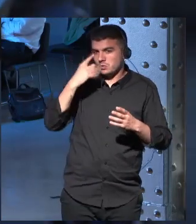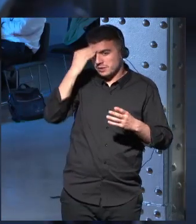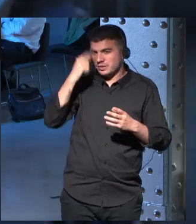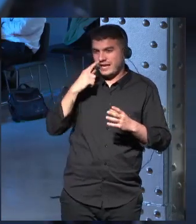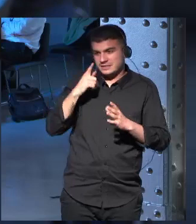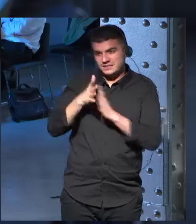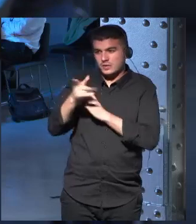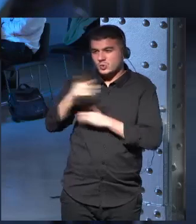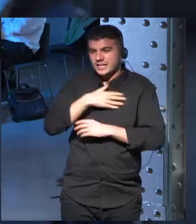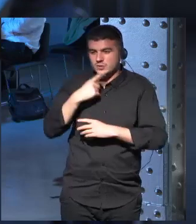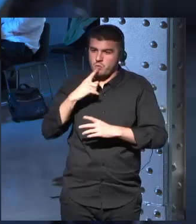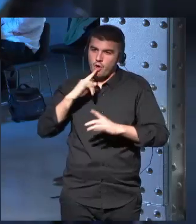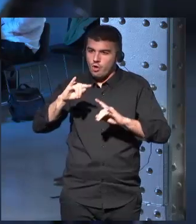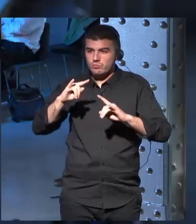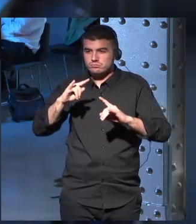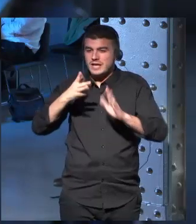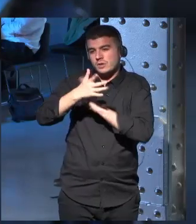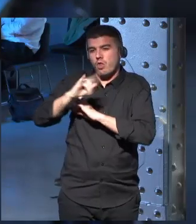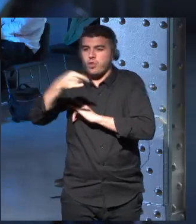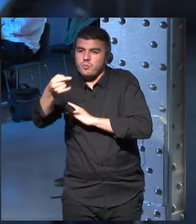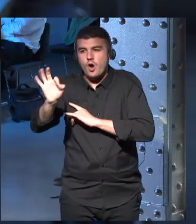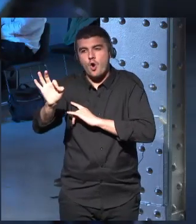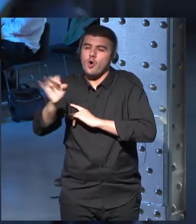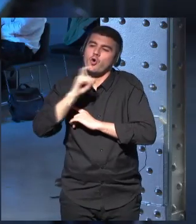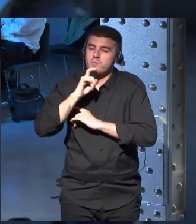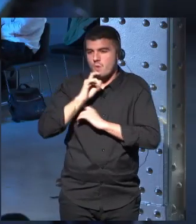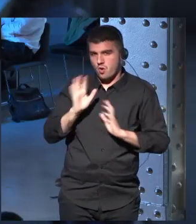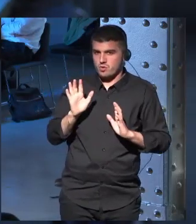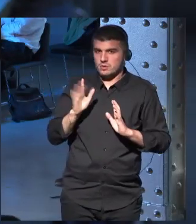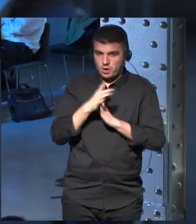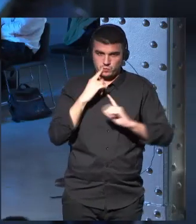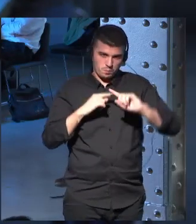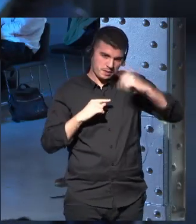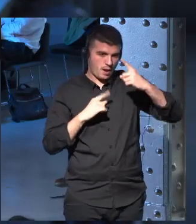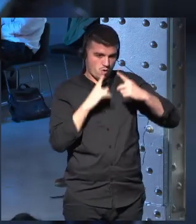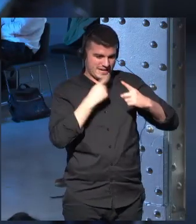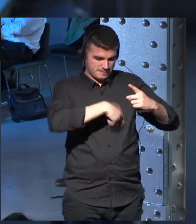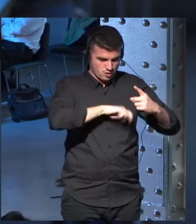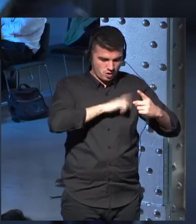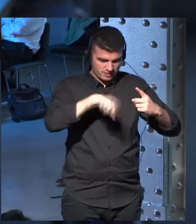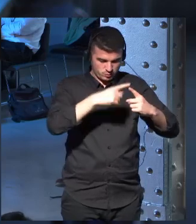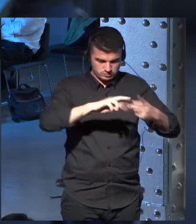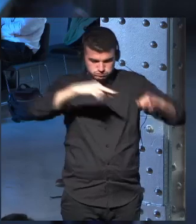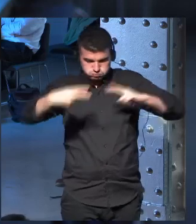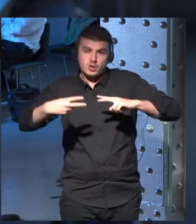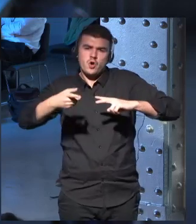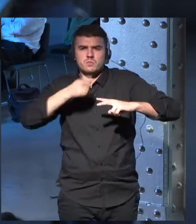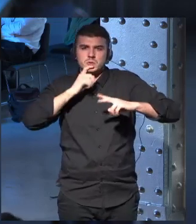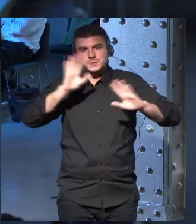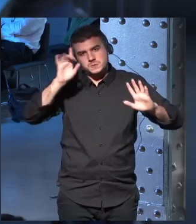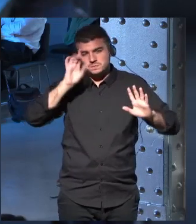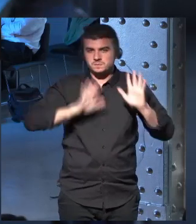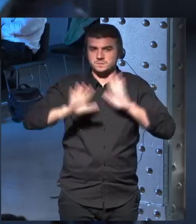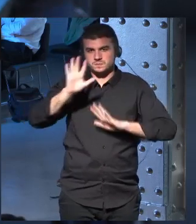Publishing first in Spanish and publishing particularly first in